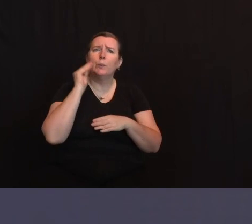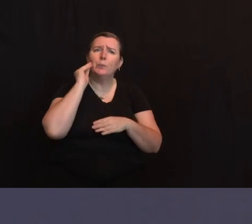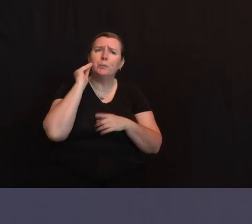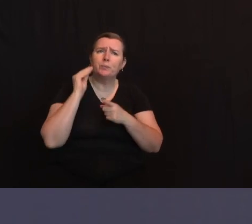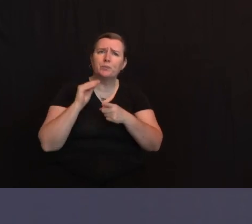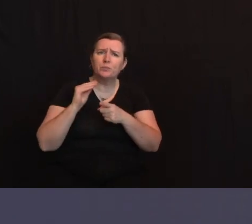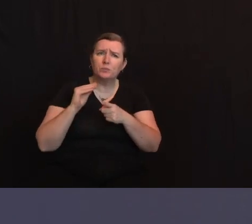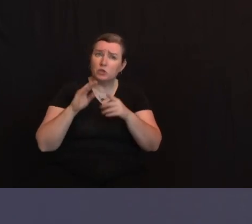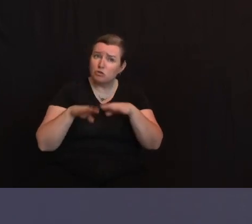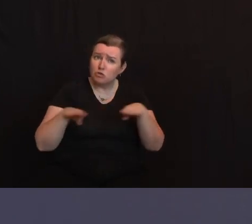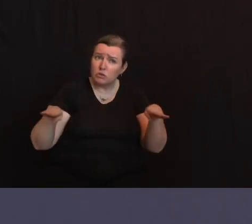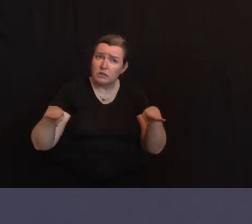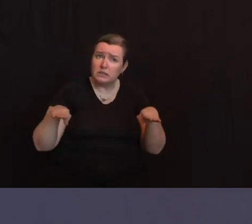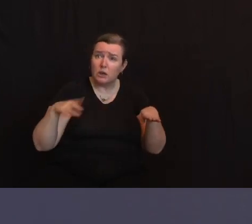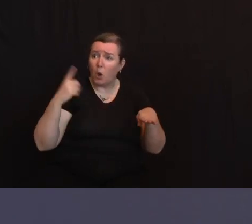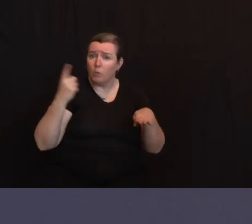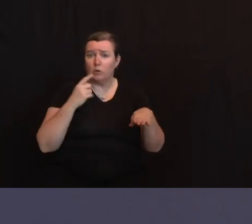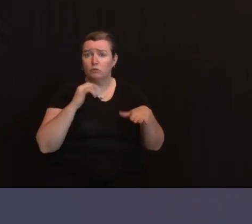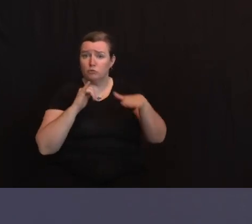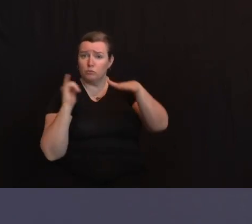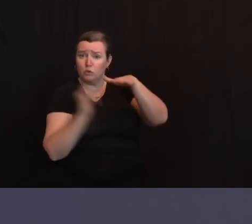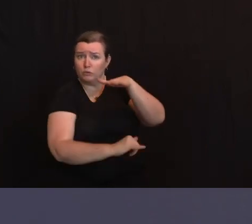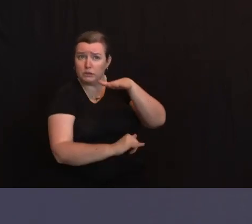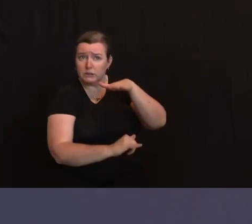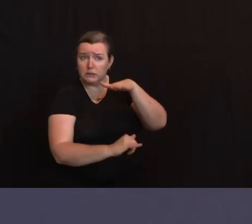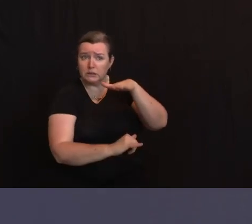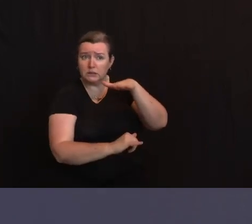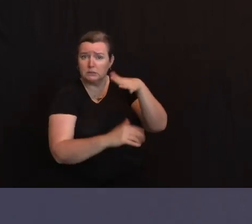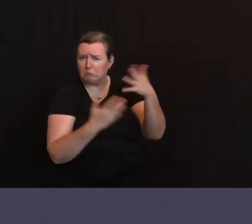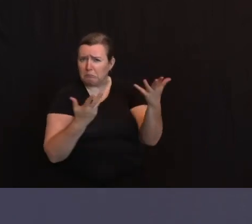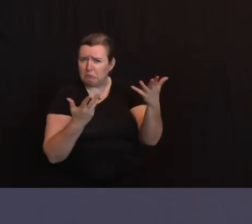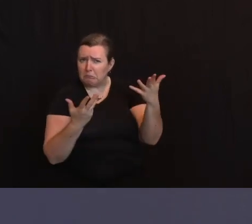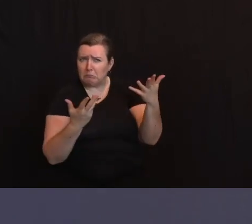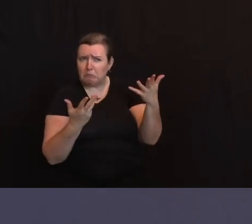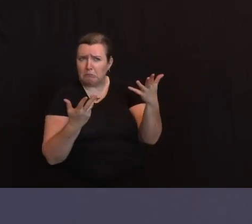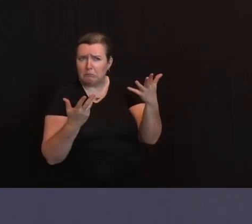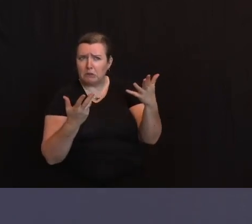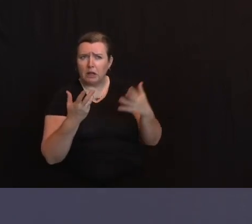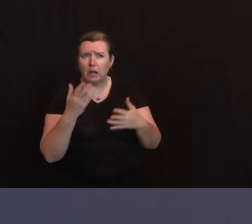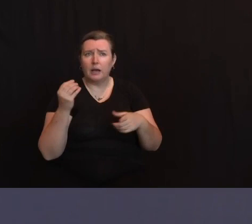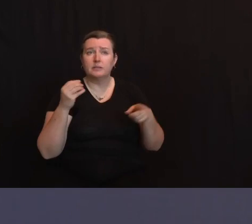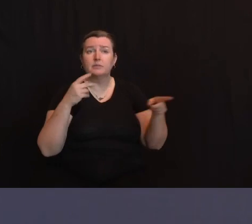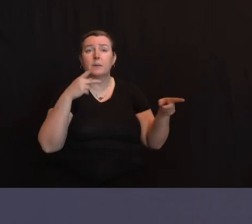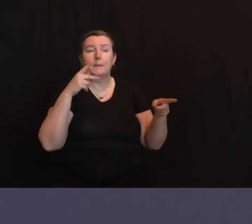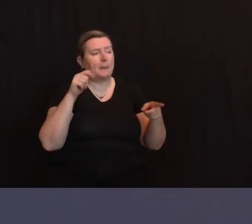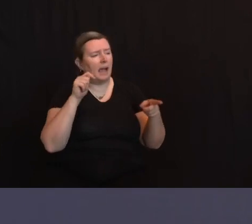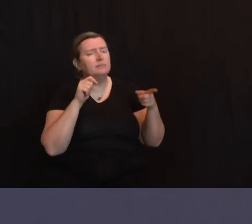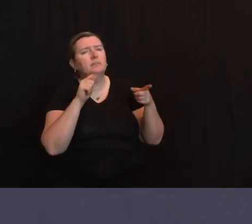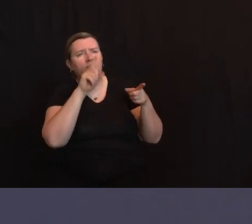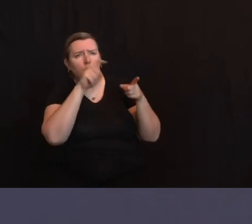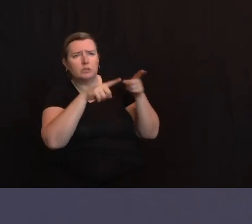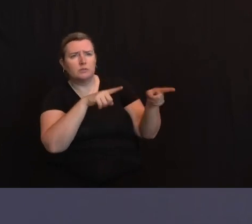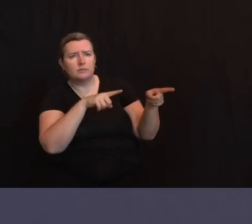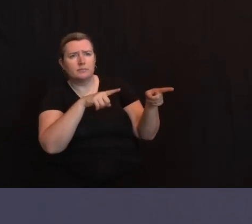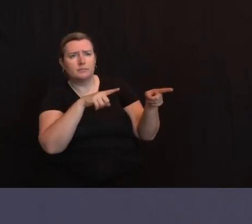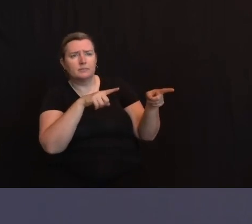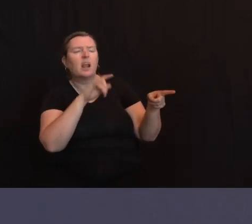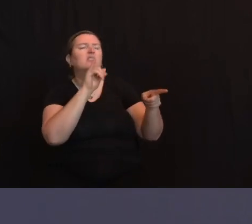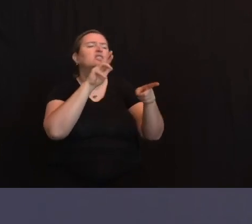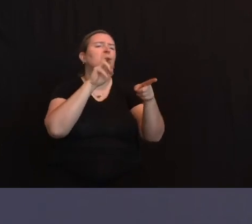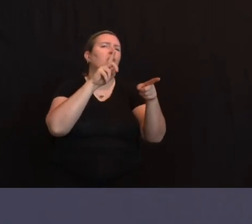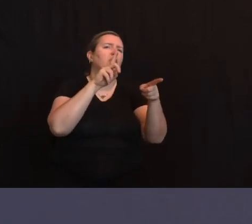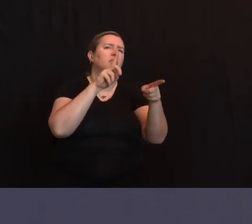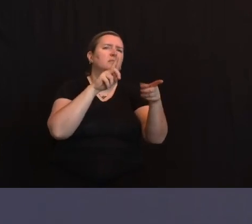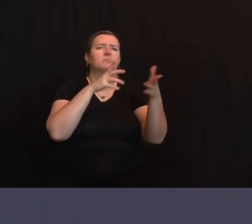or are you going to do so in the future if need be? And for Colonel Callahan and maybe Jared Maples, if he's back there along the wall,